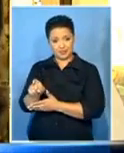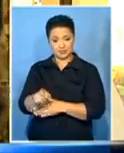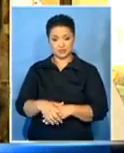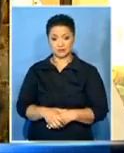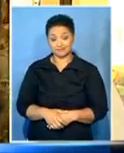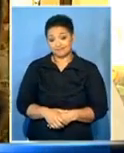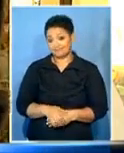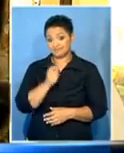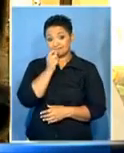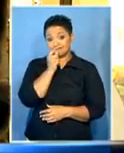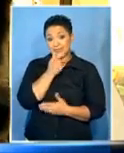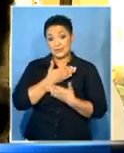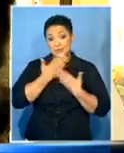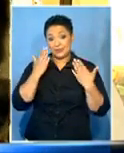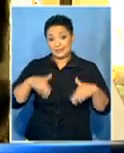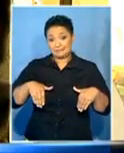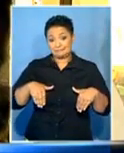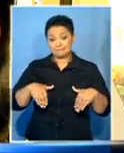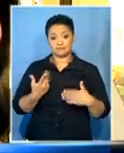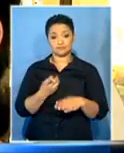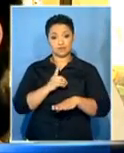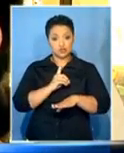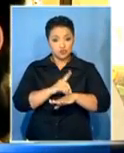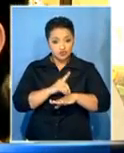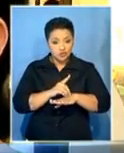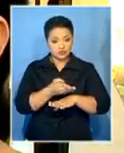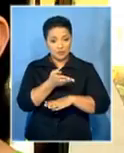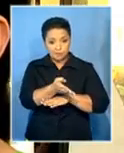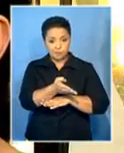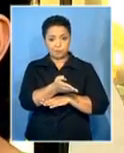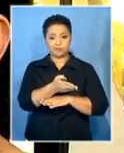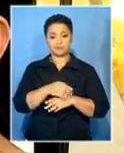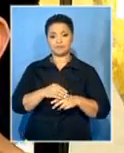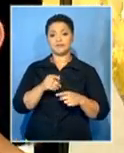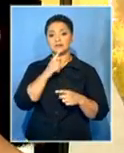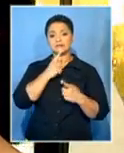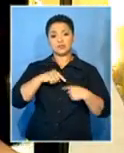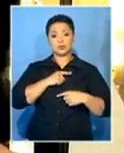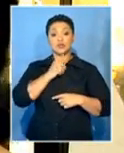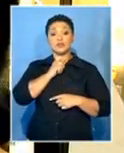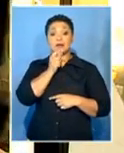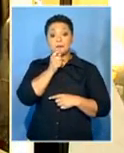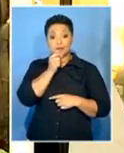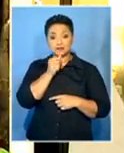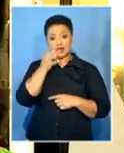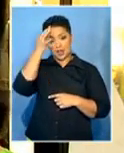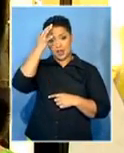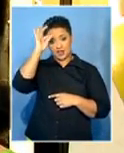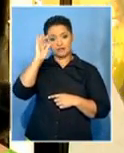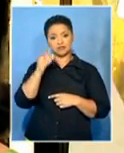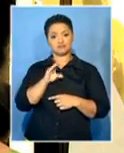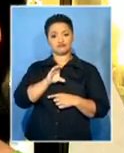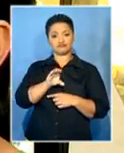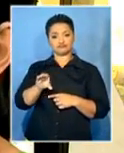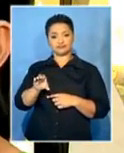No medicines, only personnel, the doctors. The medicines that we're using now are from the local government unit, and